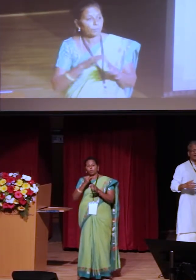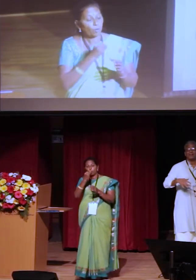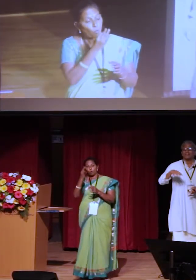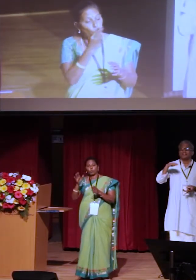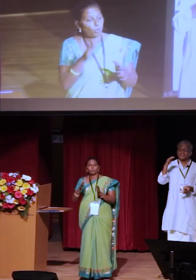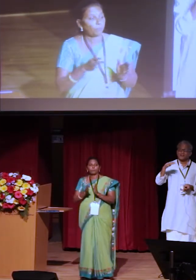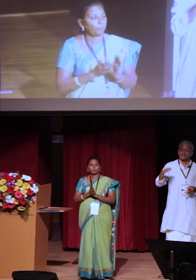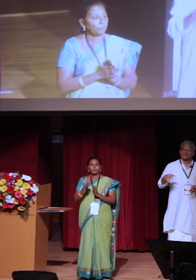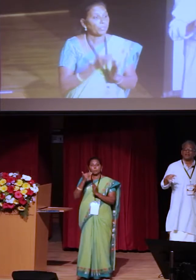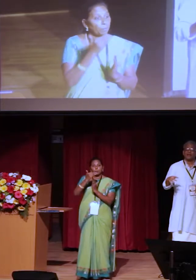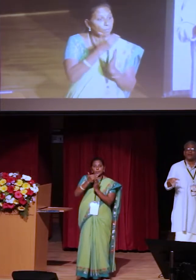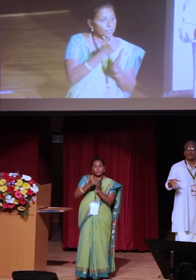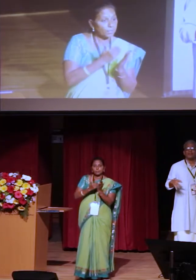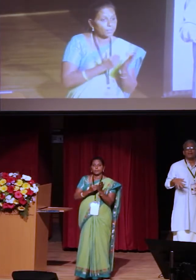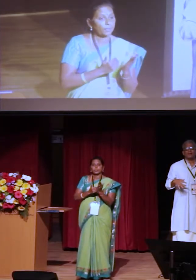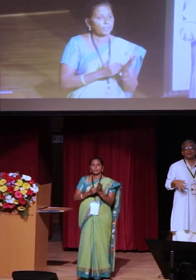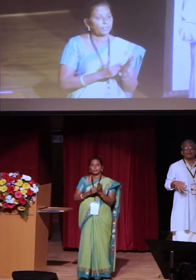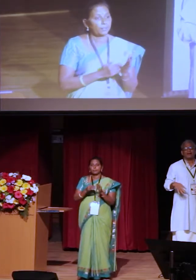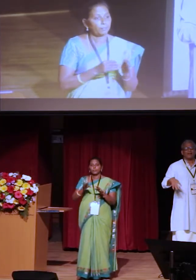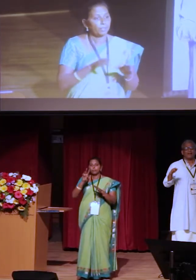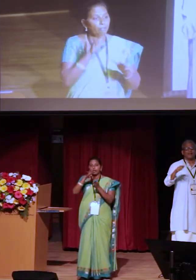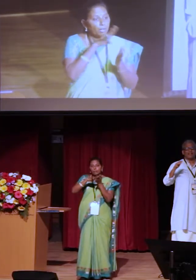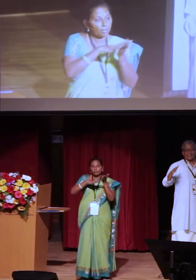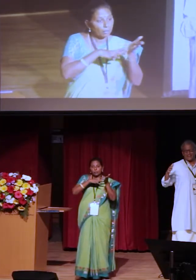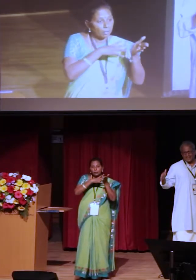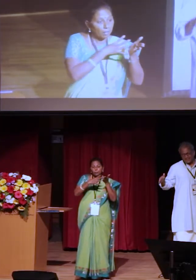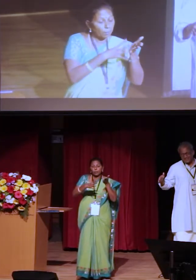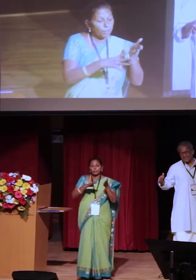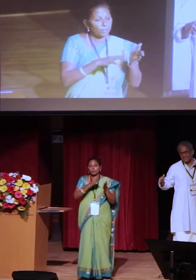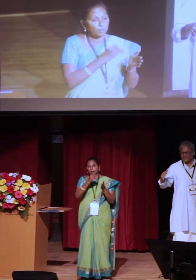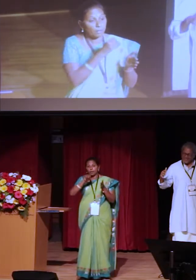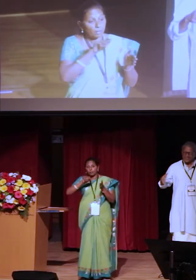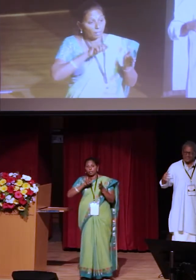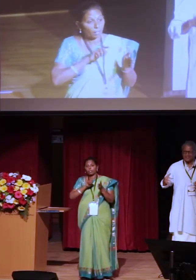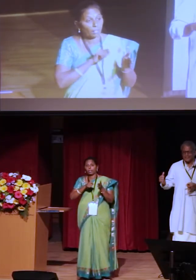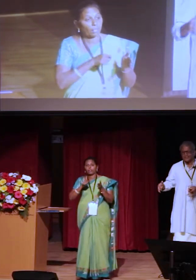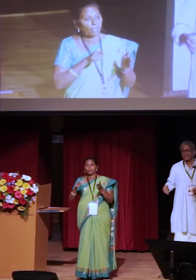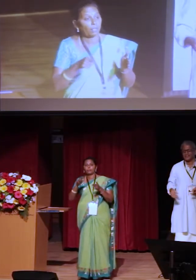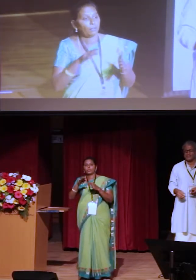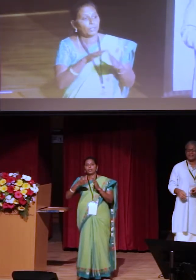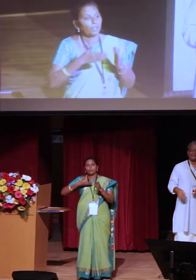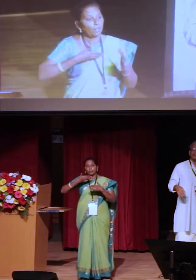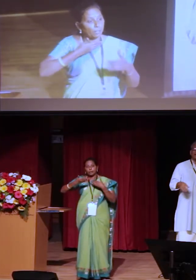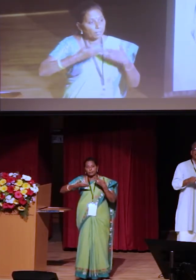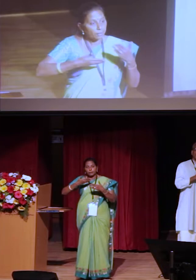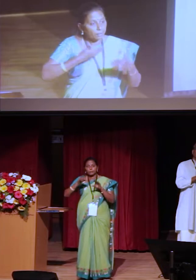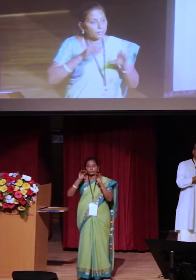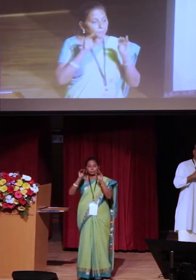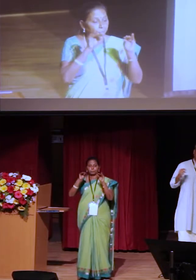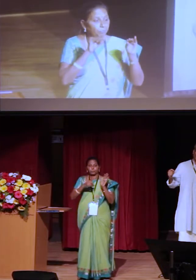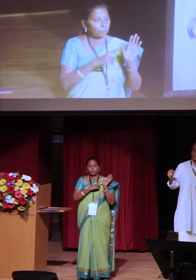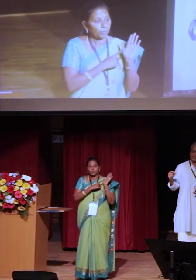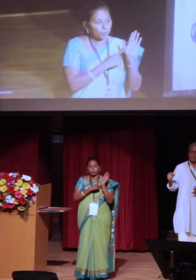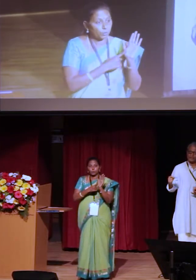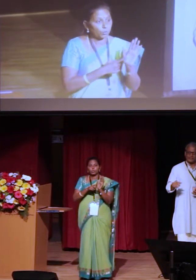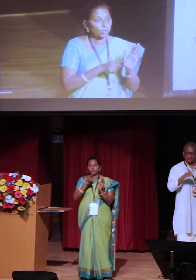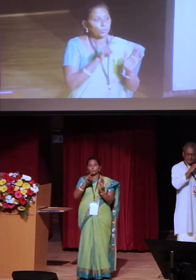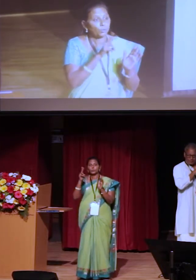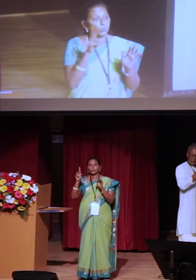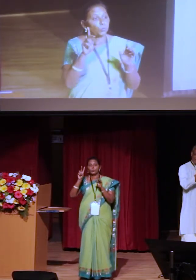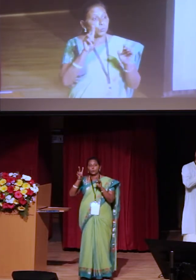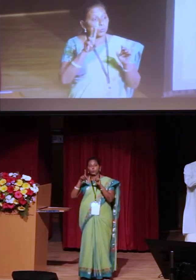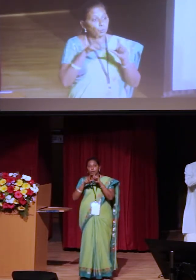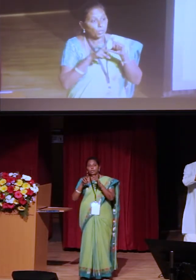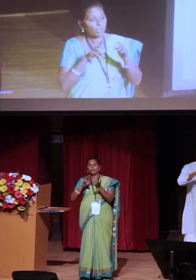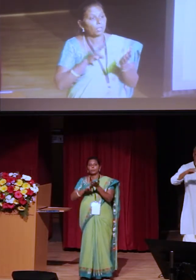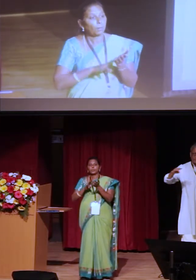this. But systematically, we tabulated every KLI, key learning indicator, created a 2D matrix which says